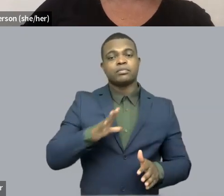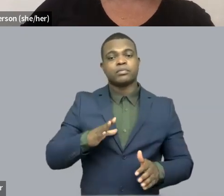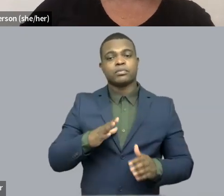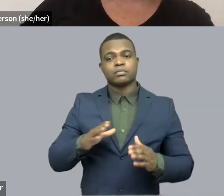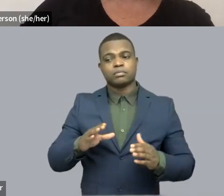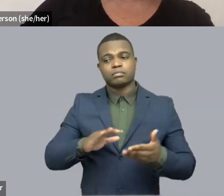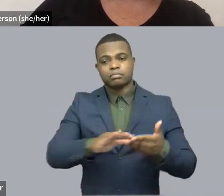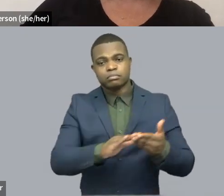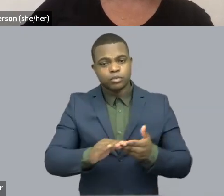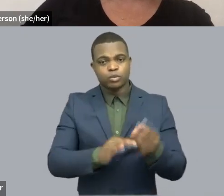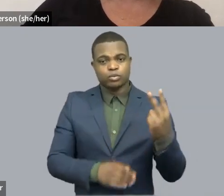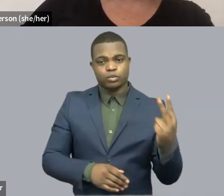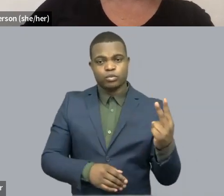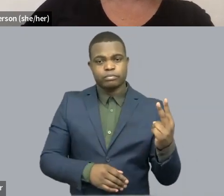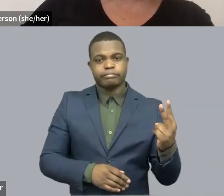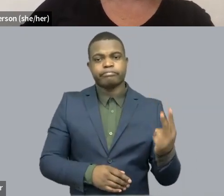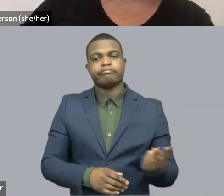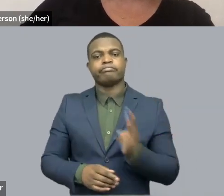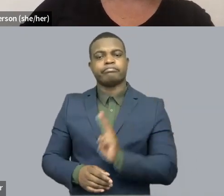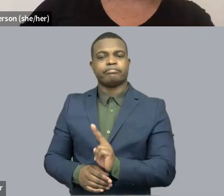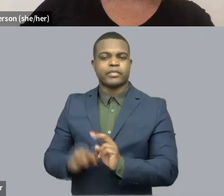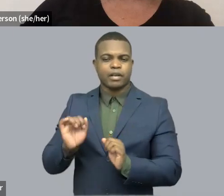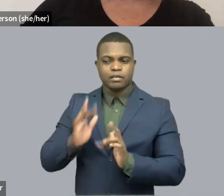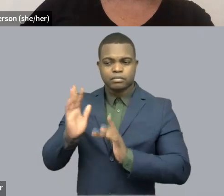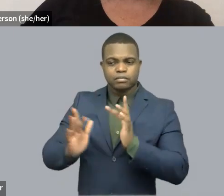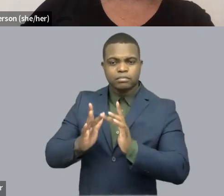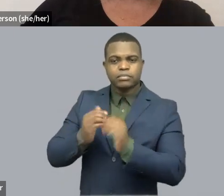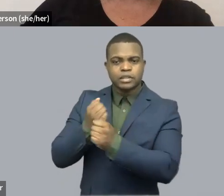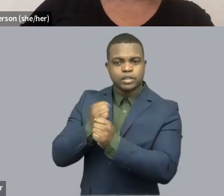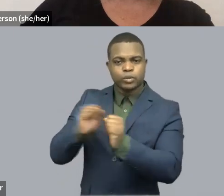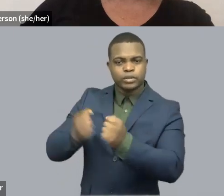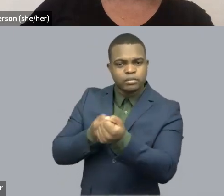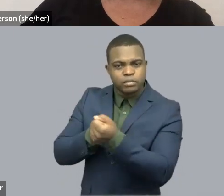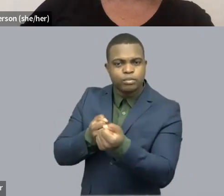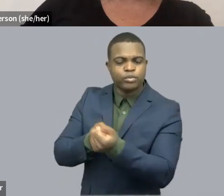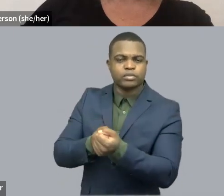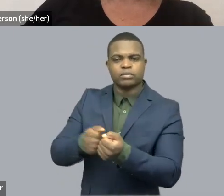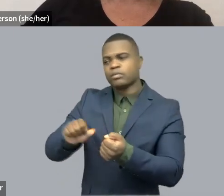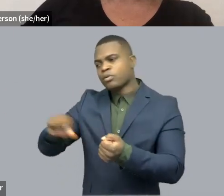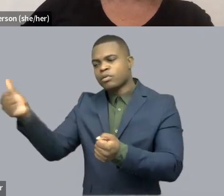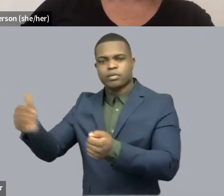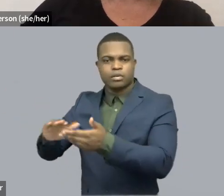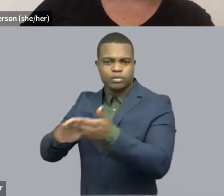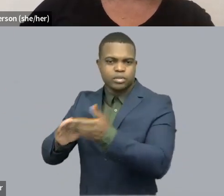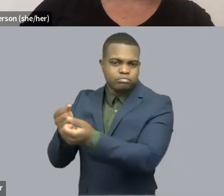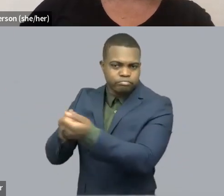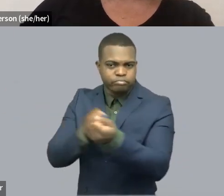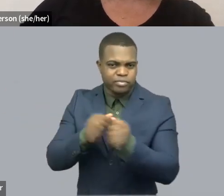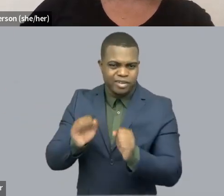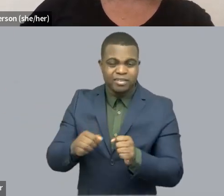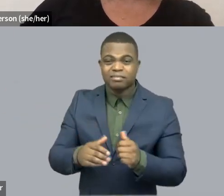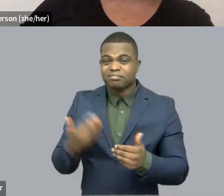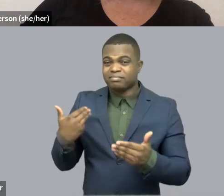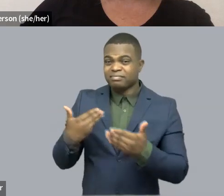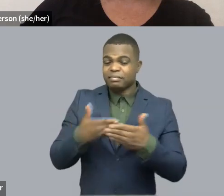that we face is that most of the tools that we and they are using are